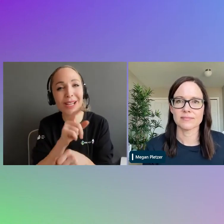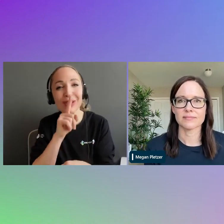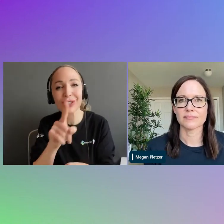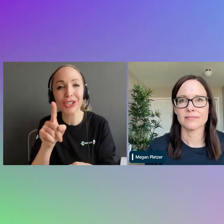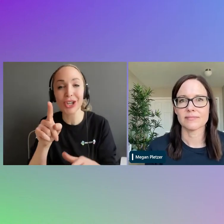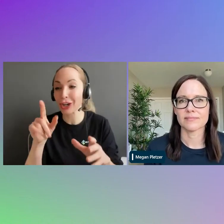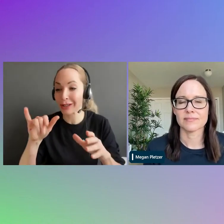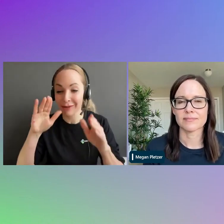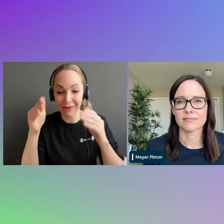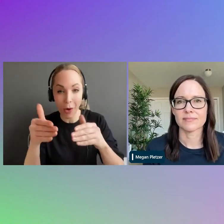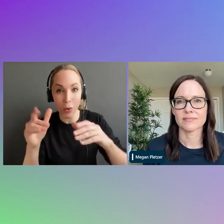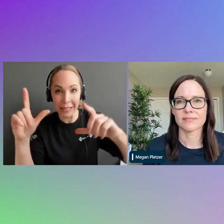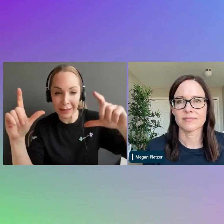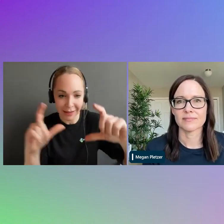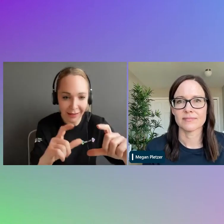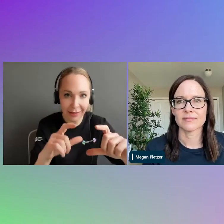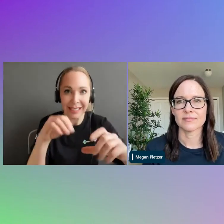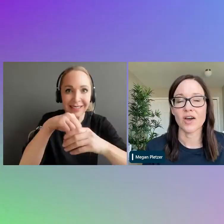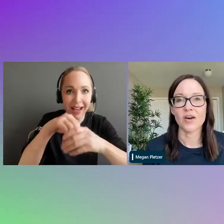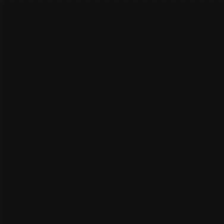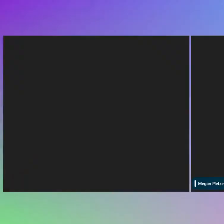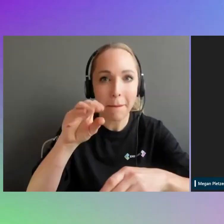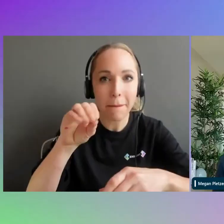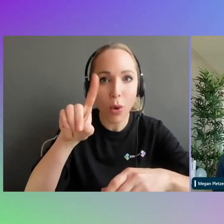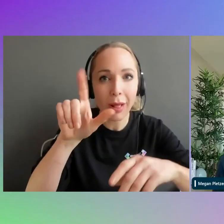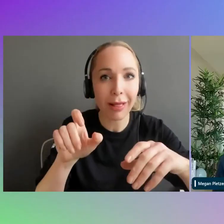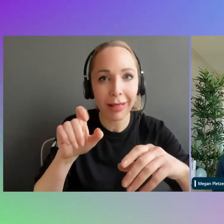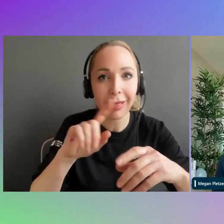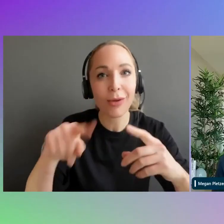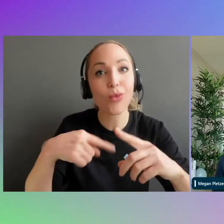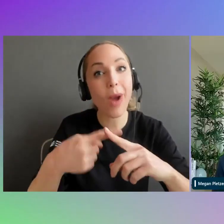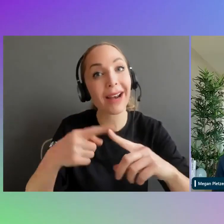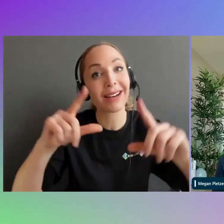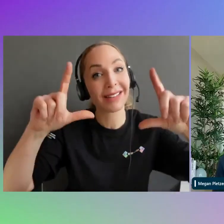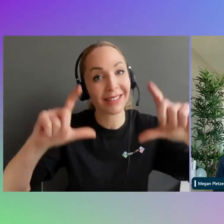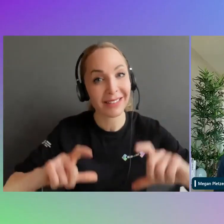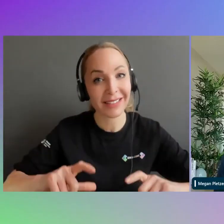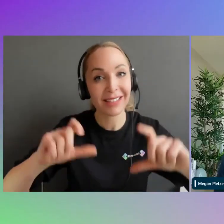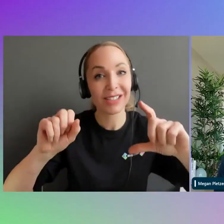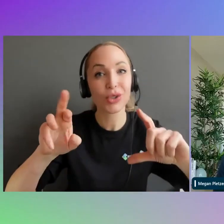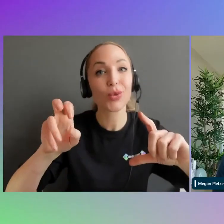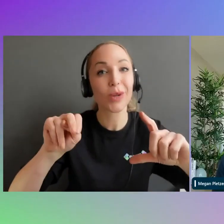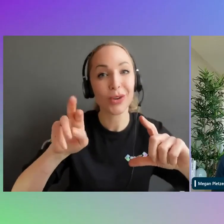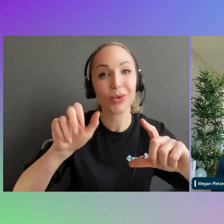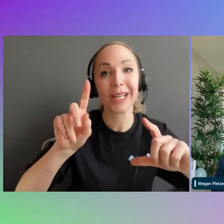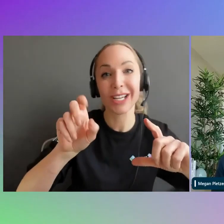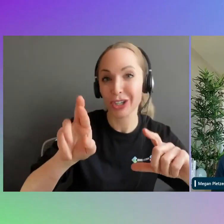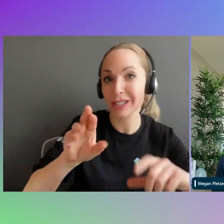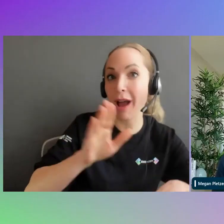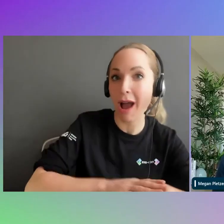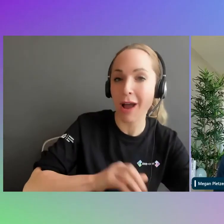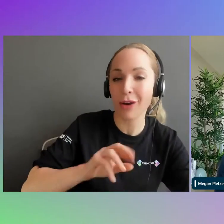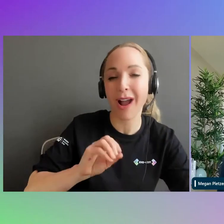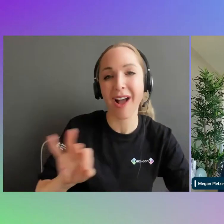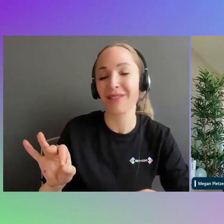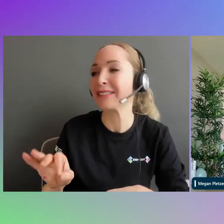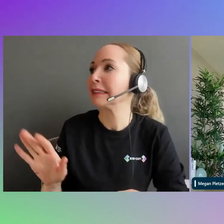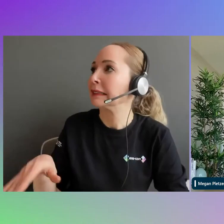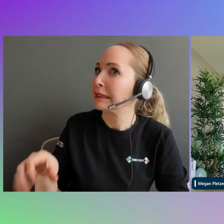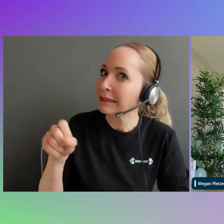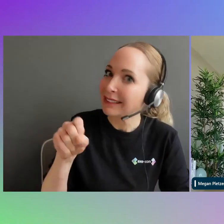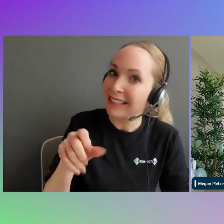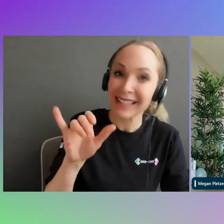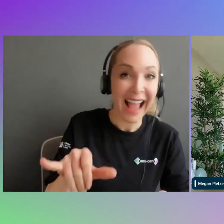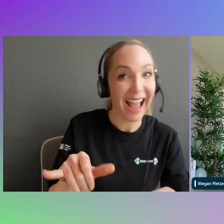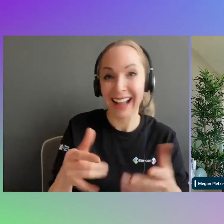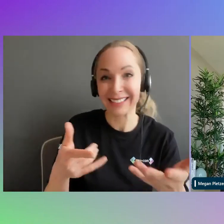when a screen reader is on or off? Oh, that's probably a question that is actually outside of my area of expertise. I don't know, Rachel, if you actually